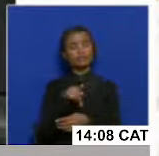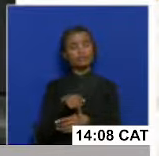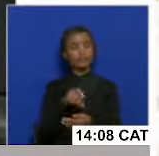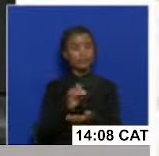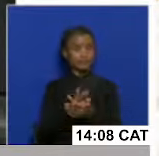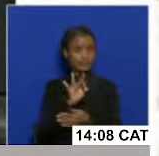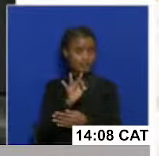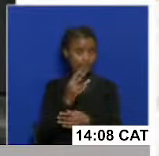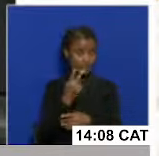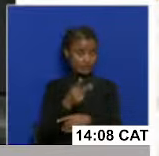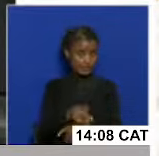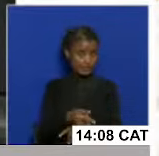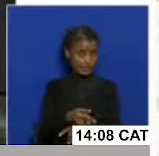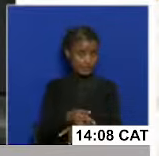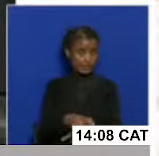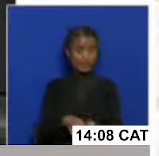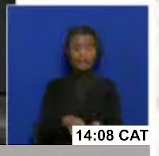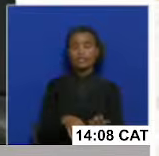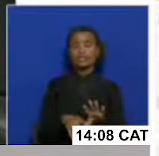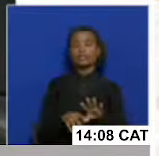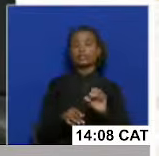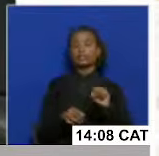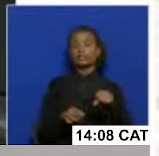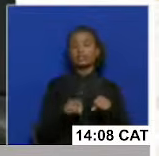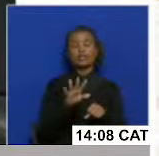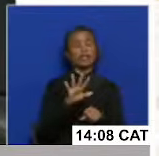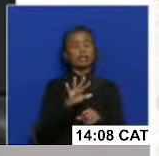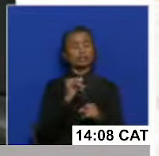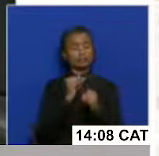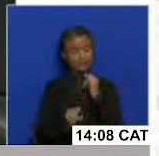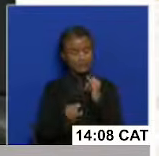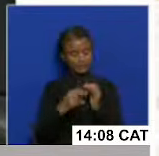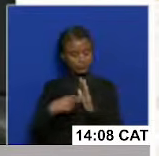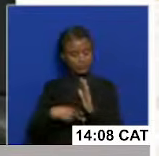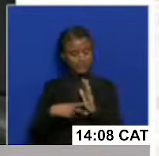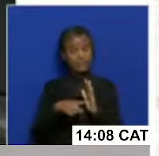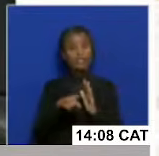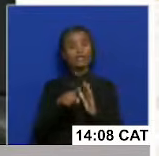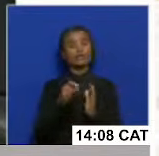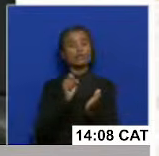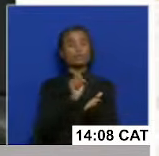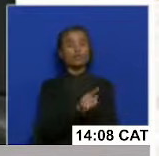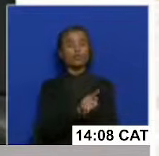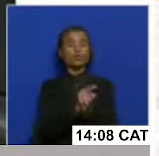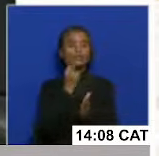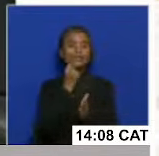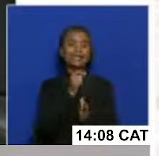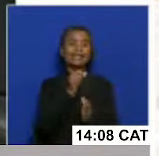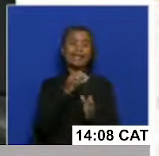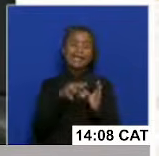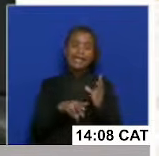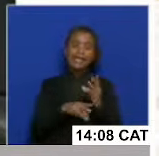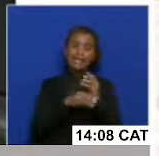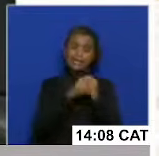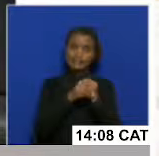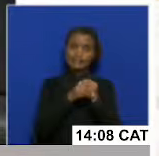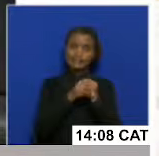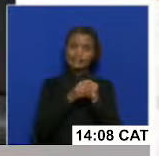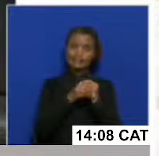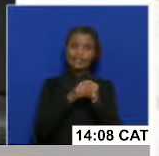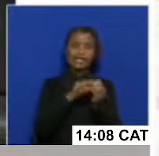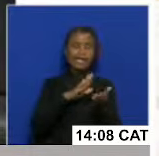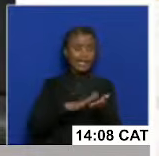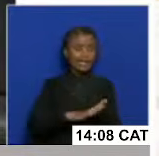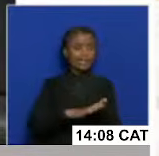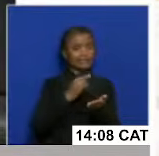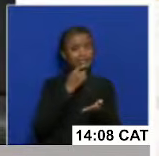that. You say, and say, we booked them at SAP 13. But that can't be correct. Nothing was booked at SAP